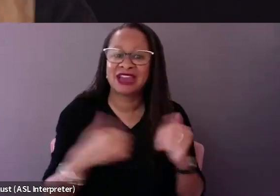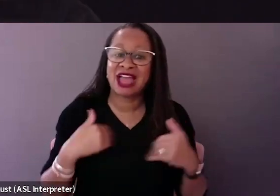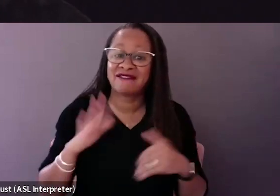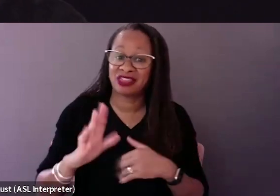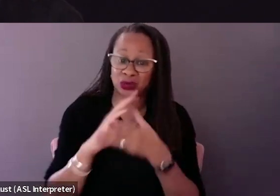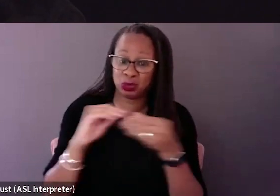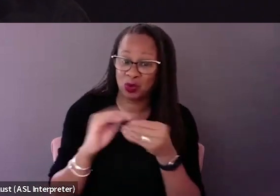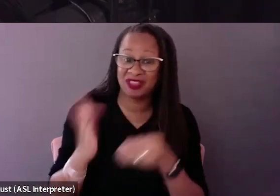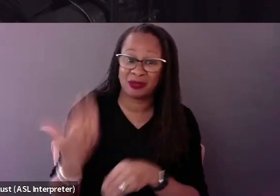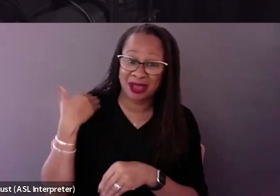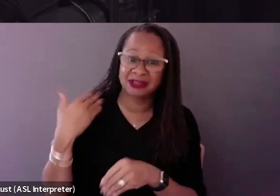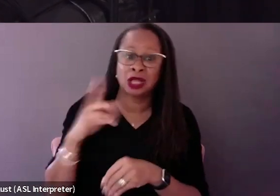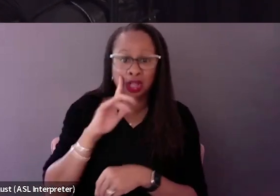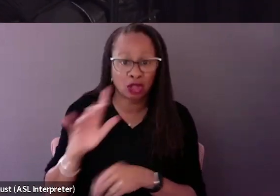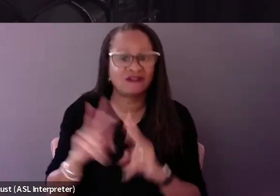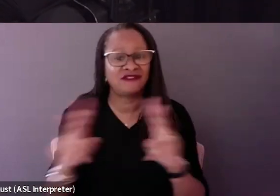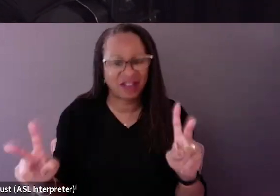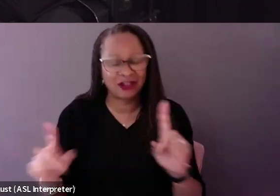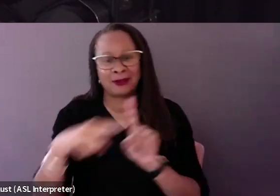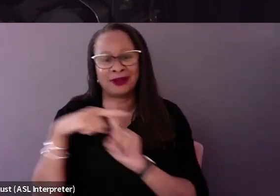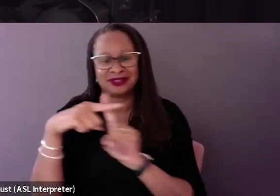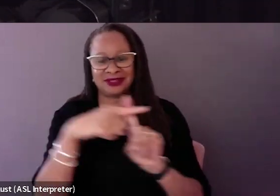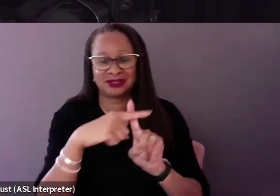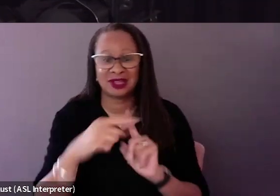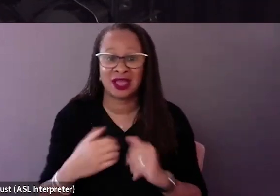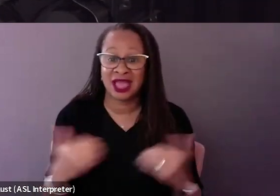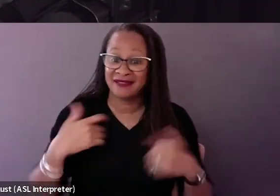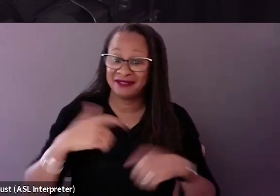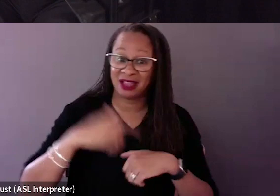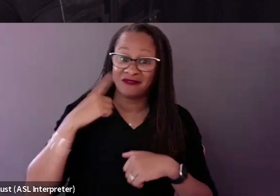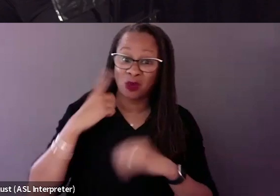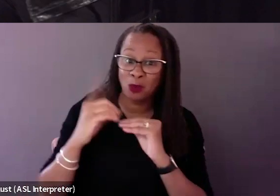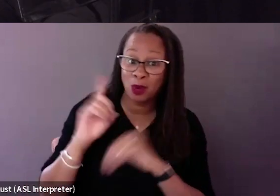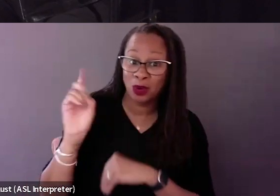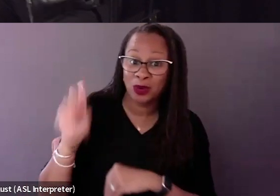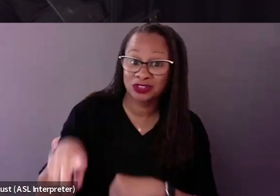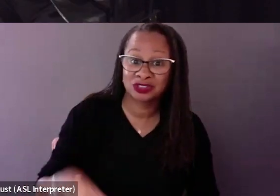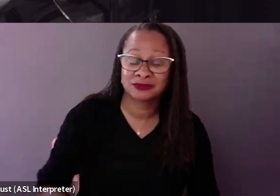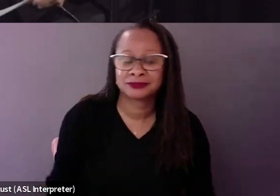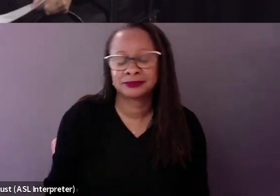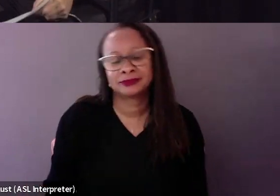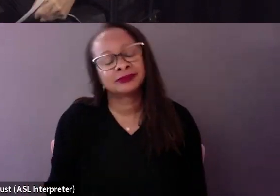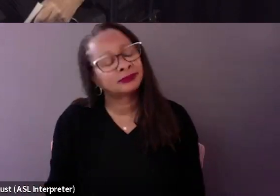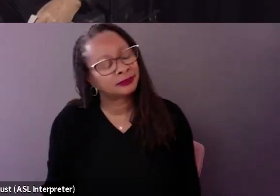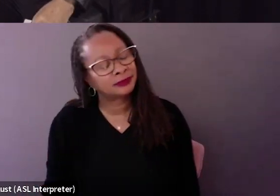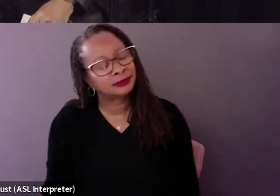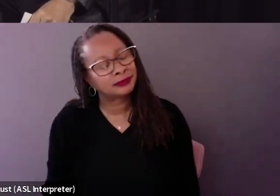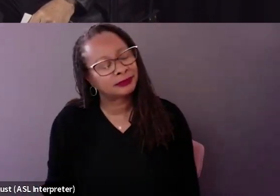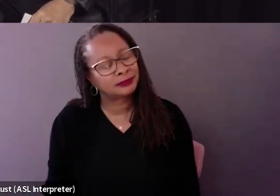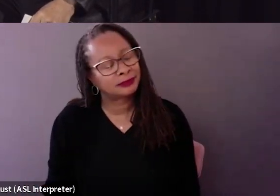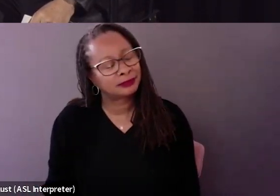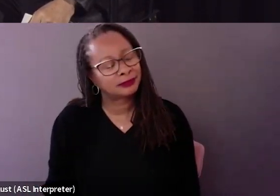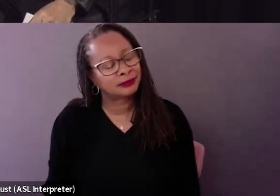know he didn't want to. So. We have time for one more. Yes. Was there anything about